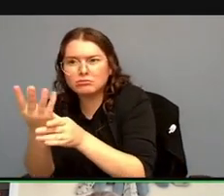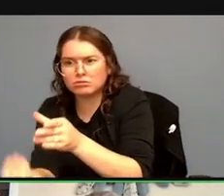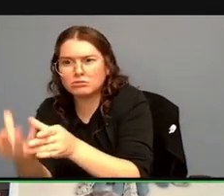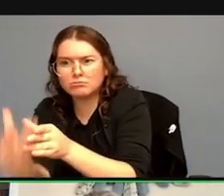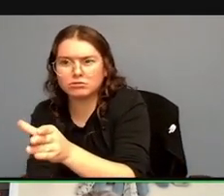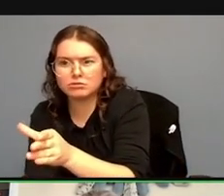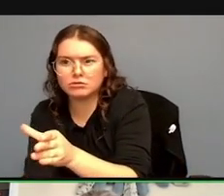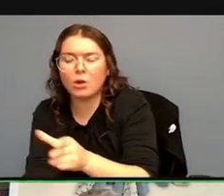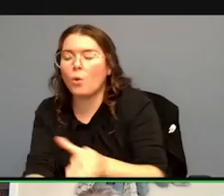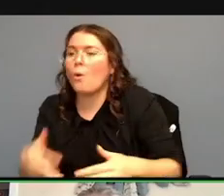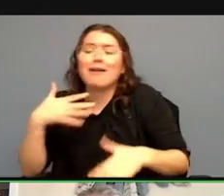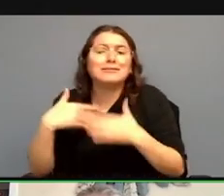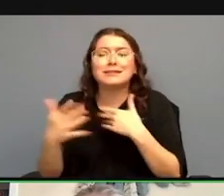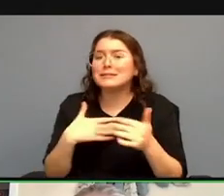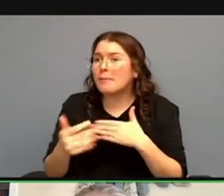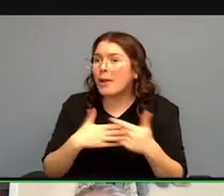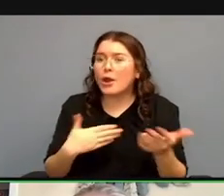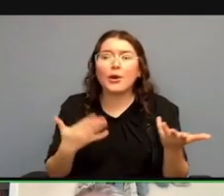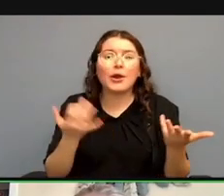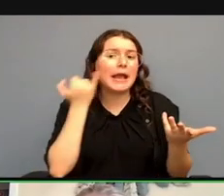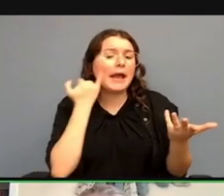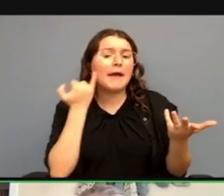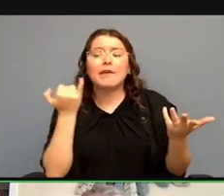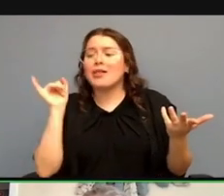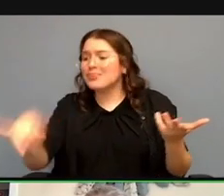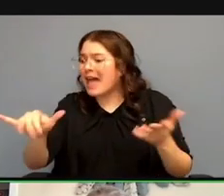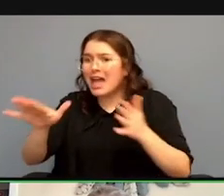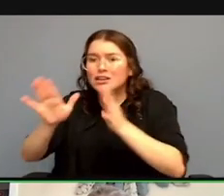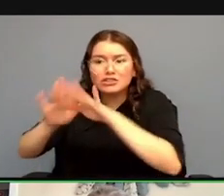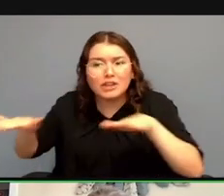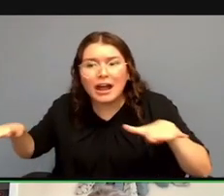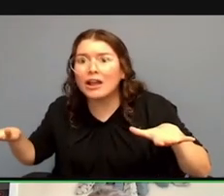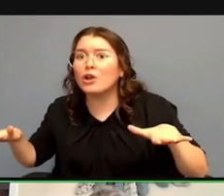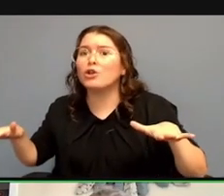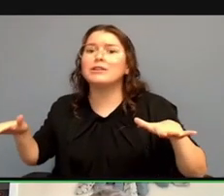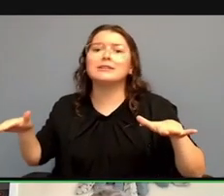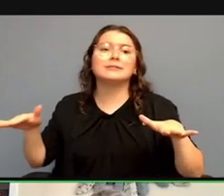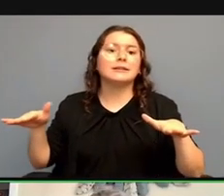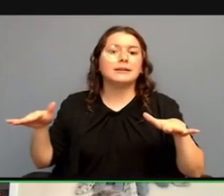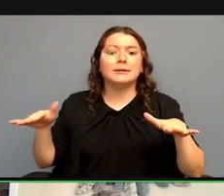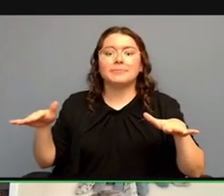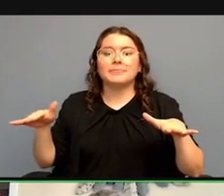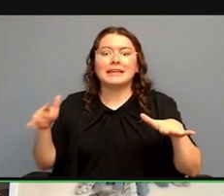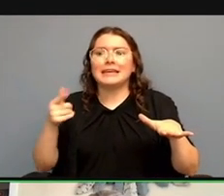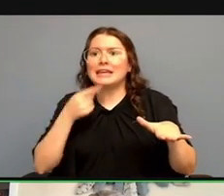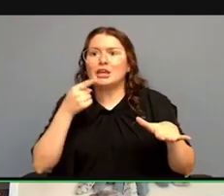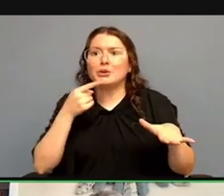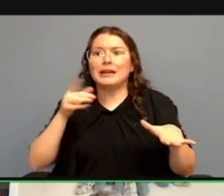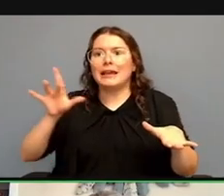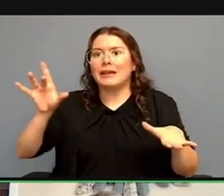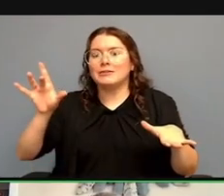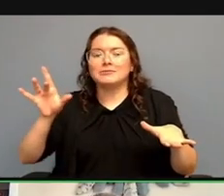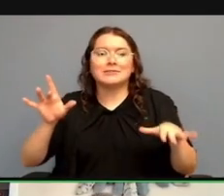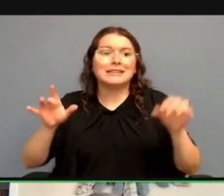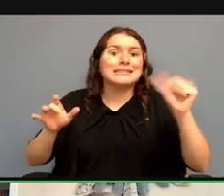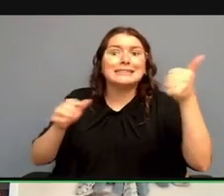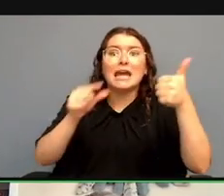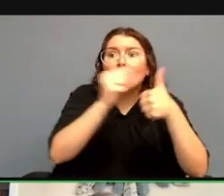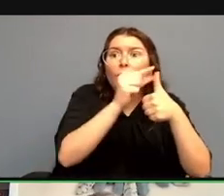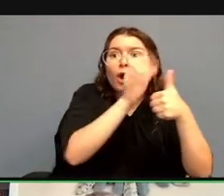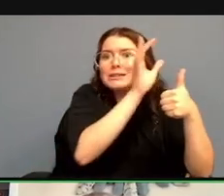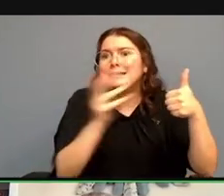doesn't matter if that child is hearing 8 out of 10 words, that loss